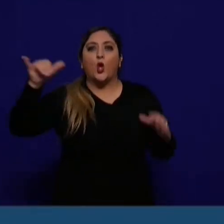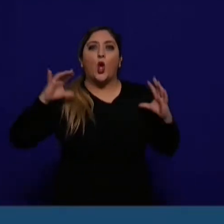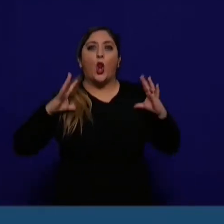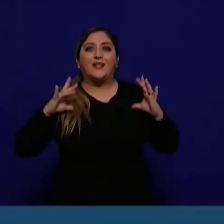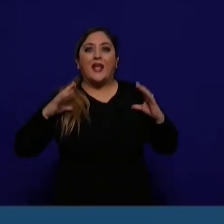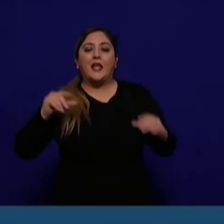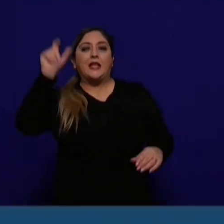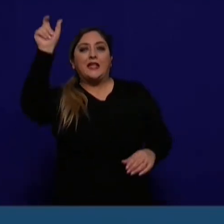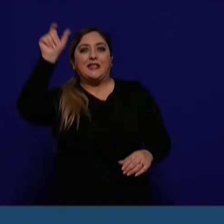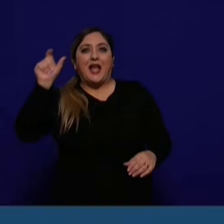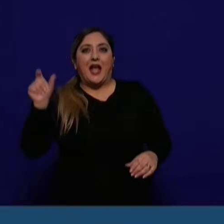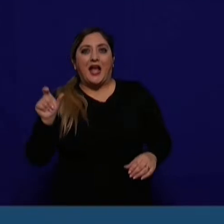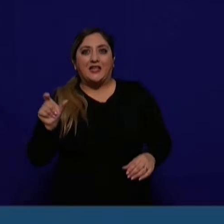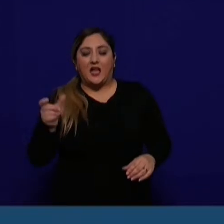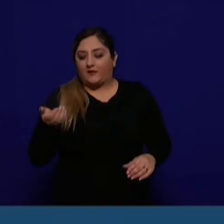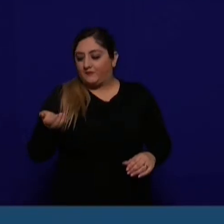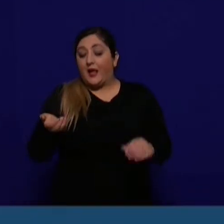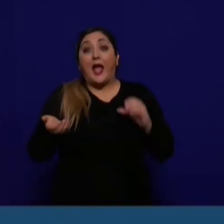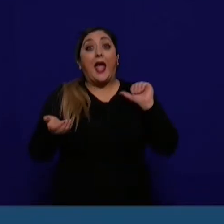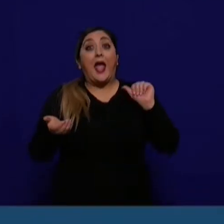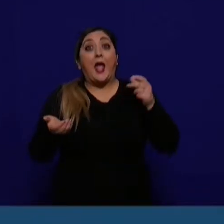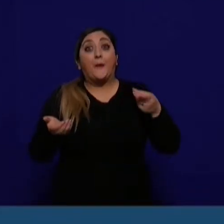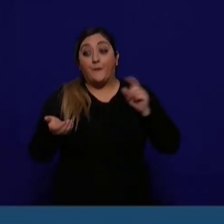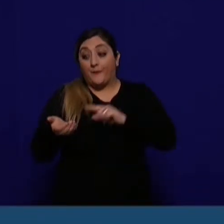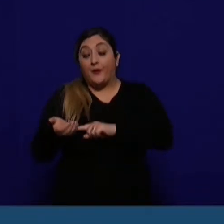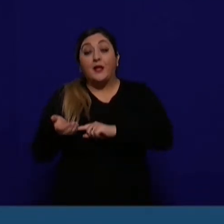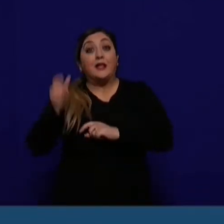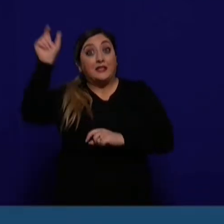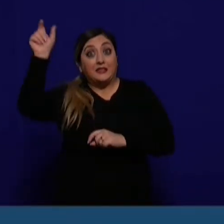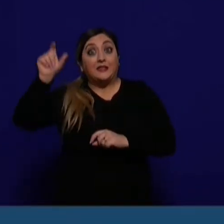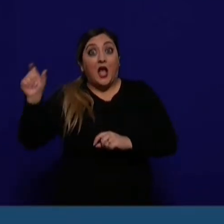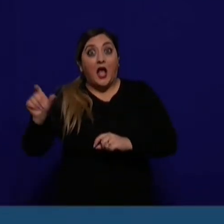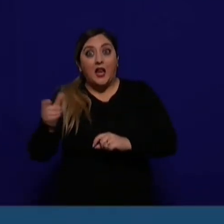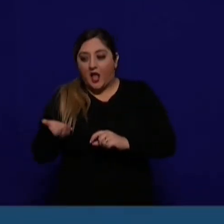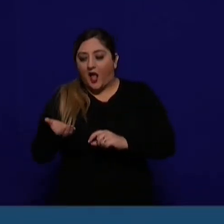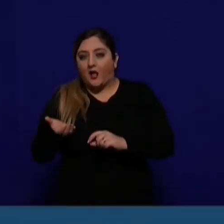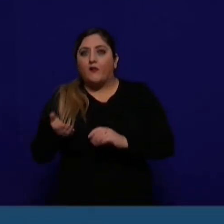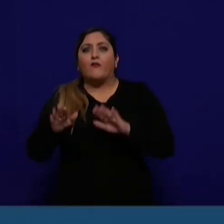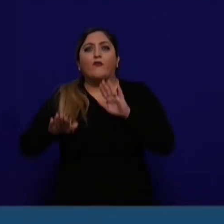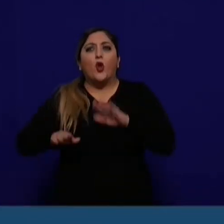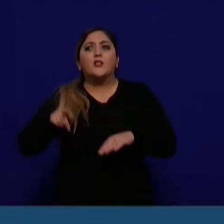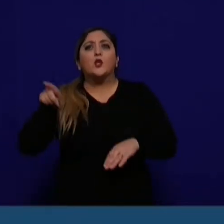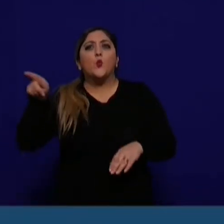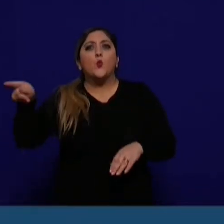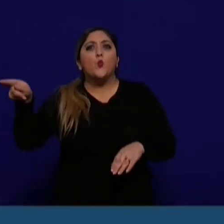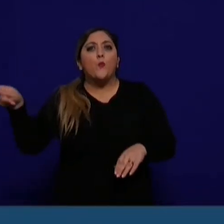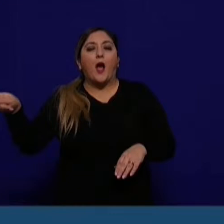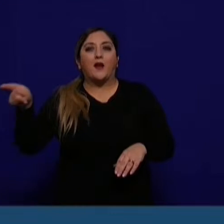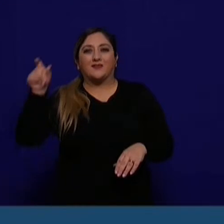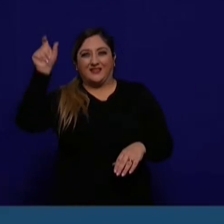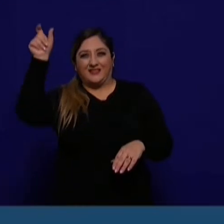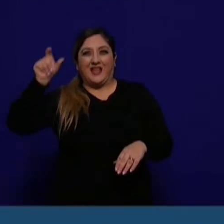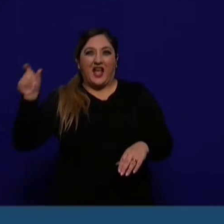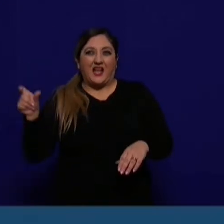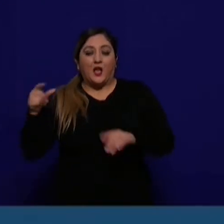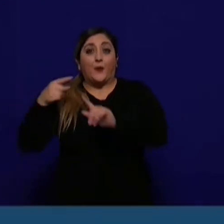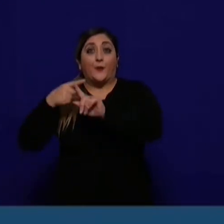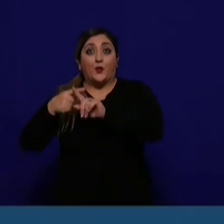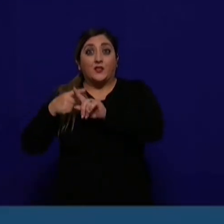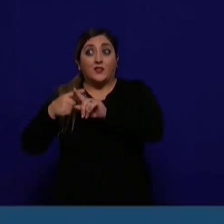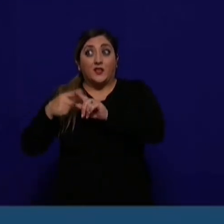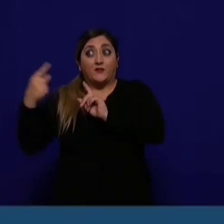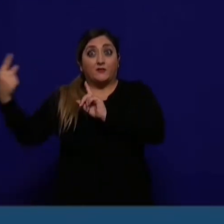inti ġejt f'kuntatt ma' persuna oħra hemm barra minn Malta li huwa pożittiv u dal-persuna daħħal